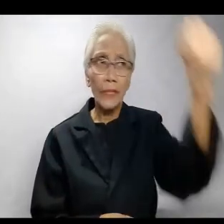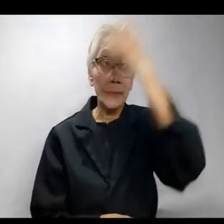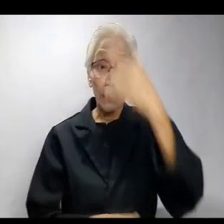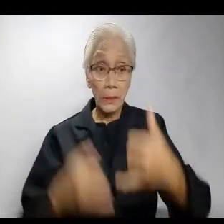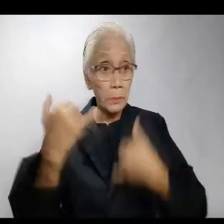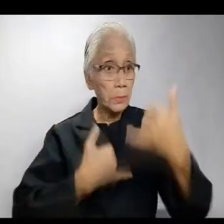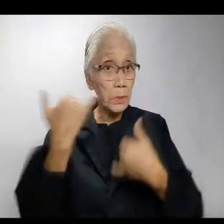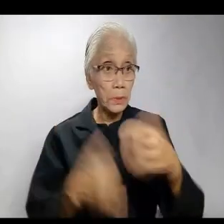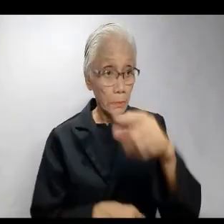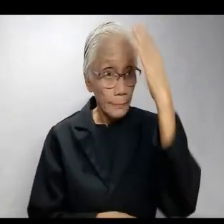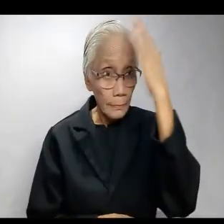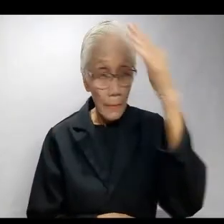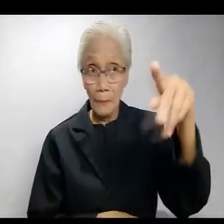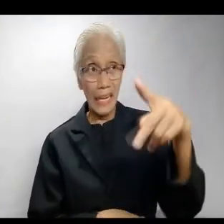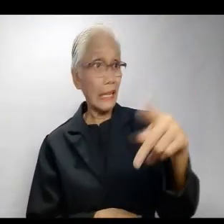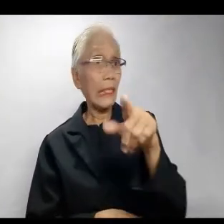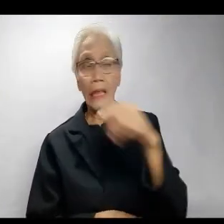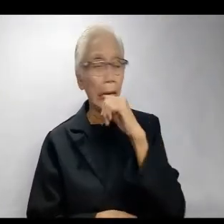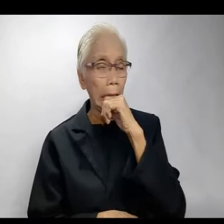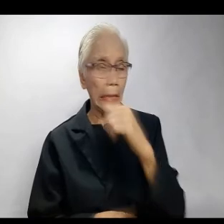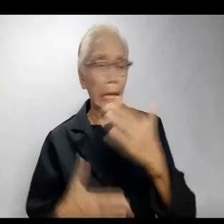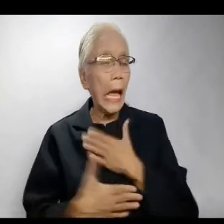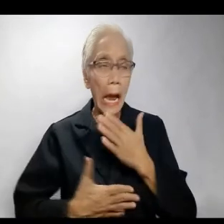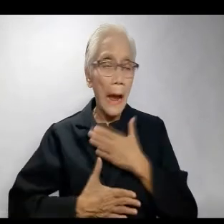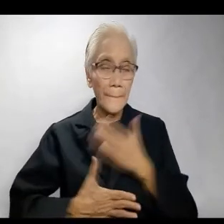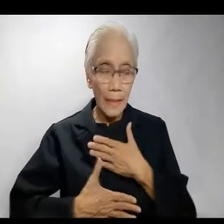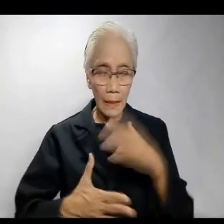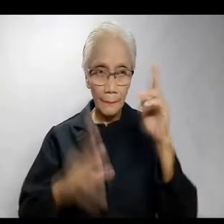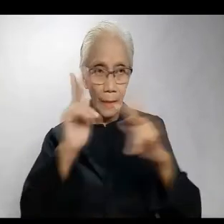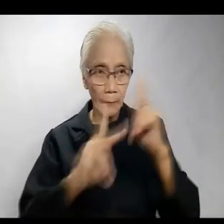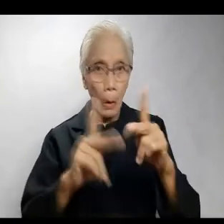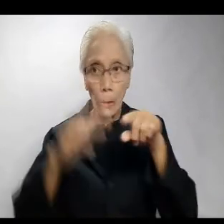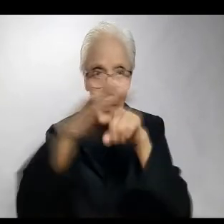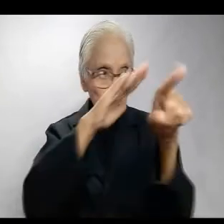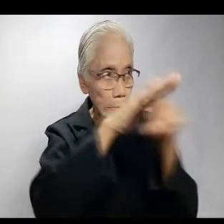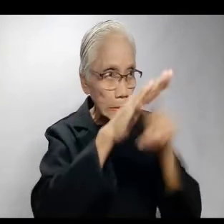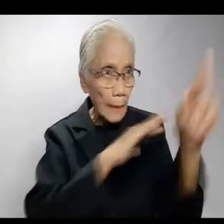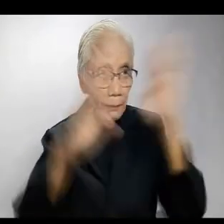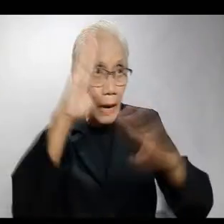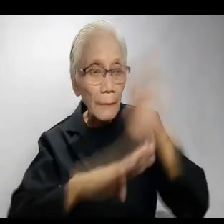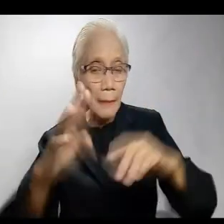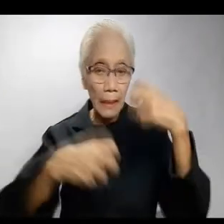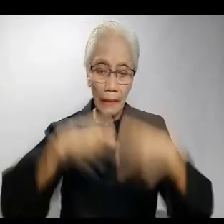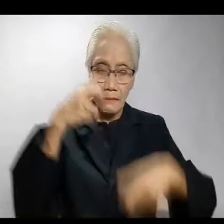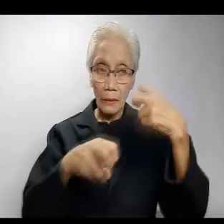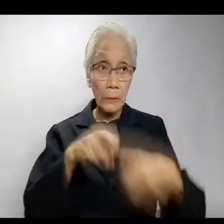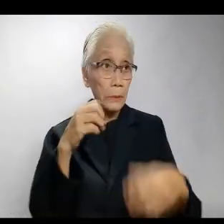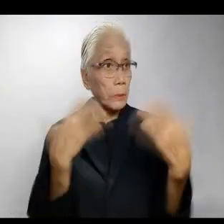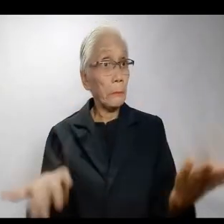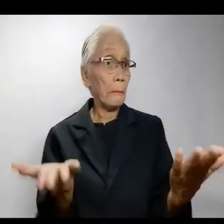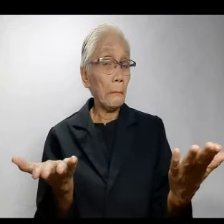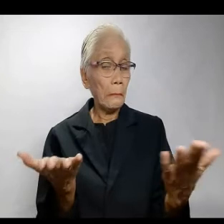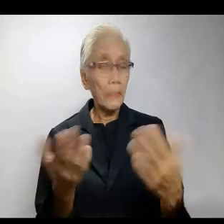for superficial joys. You know, Pharisites are unhappy people who run away from problems